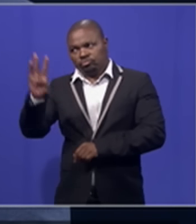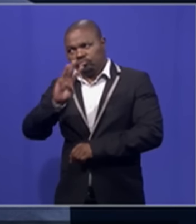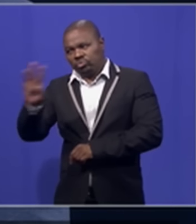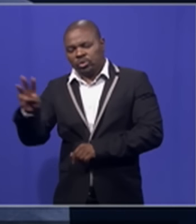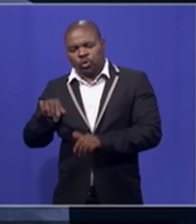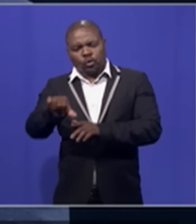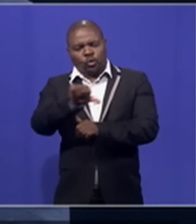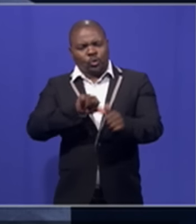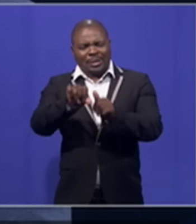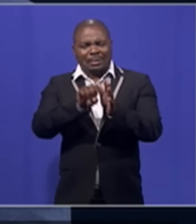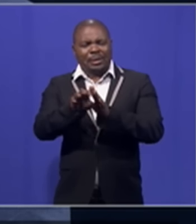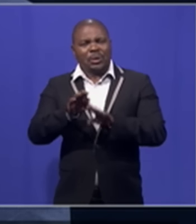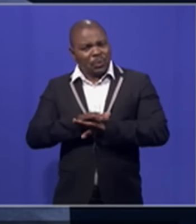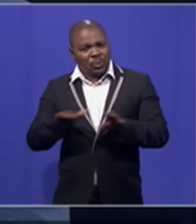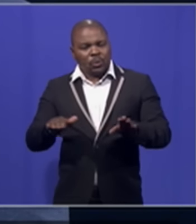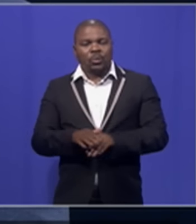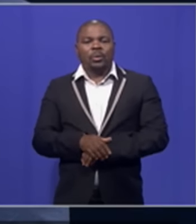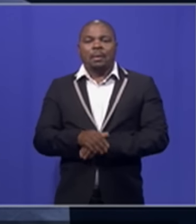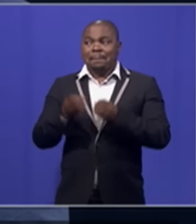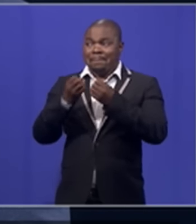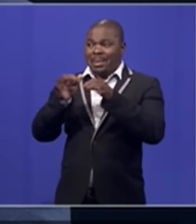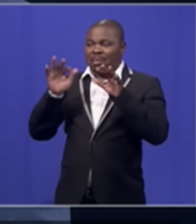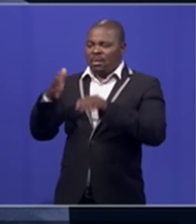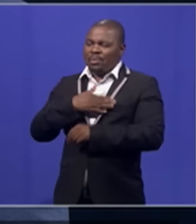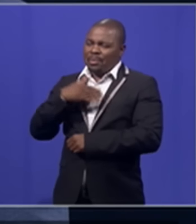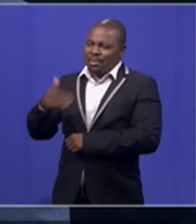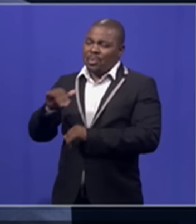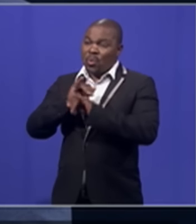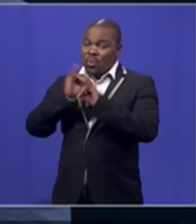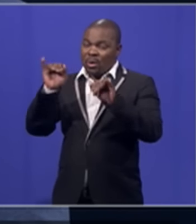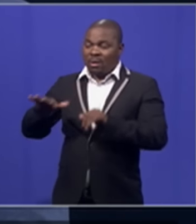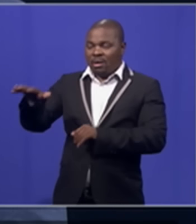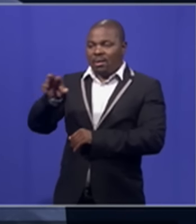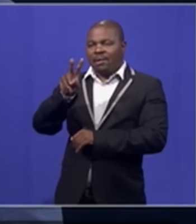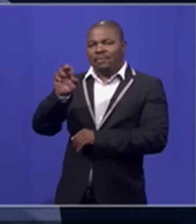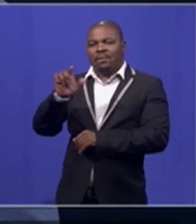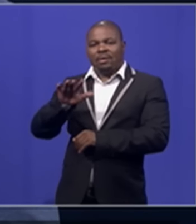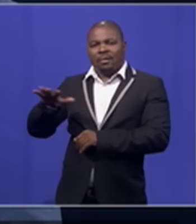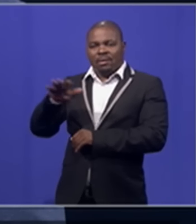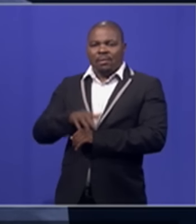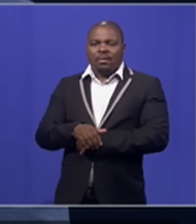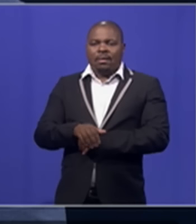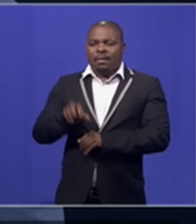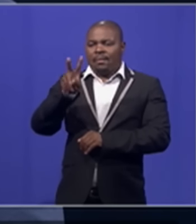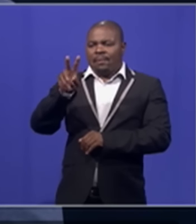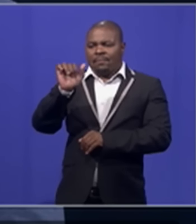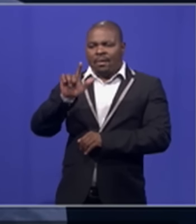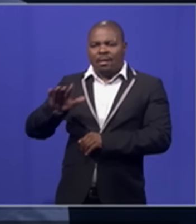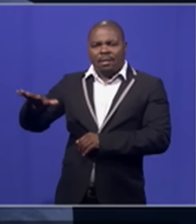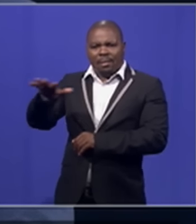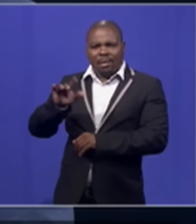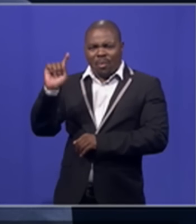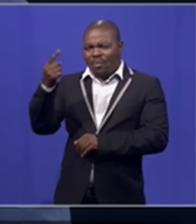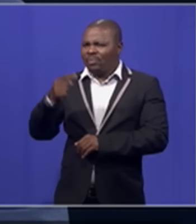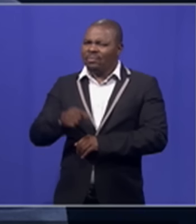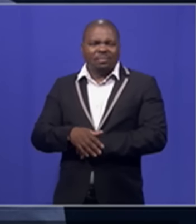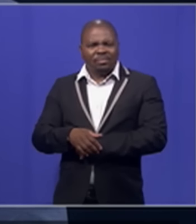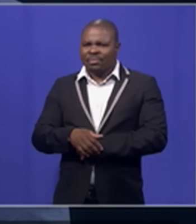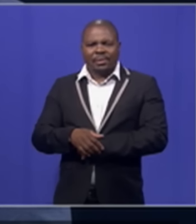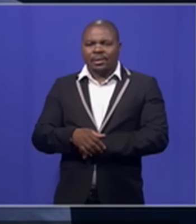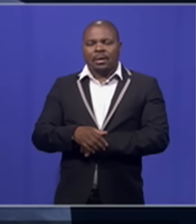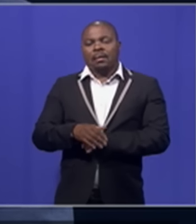marangrang jwale ke taba ile hore e la utlwisa batho bohloko haholo le hona mono Vanderbilt Park mme a se batho ba Vanderbilt Park fela ba ile reng ba ne ba le